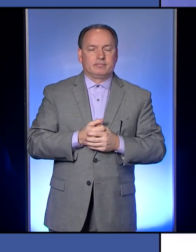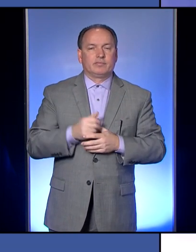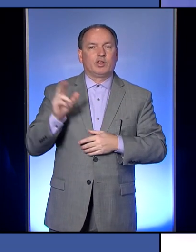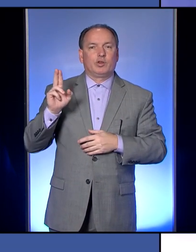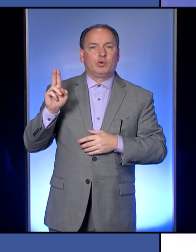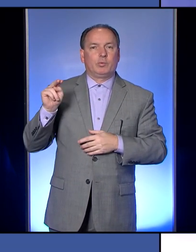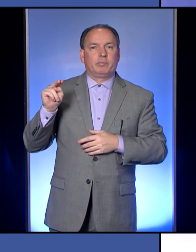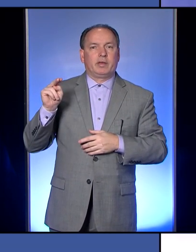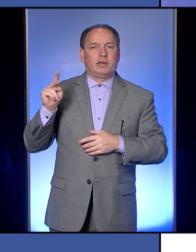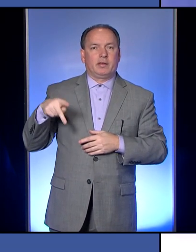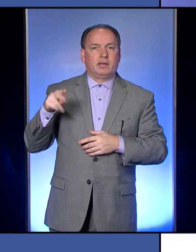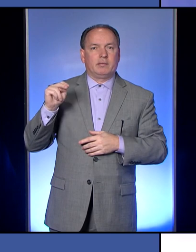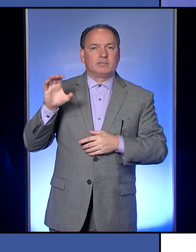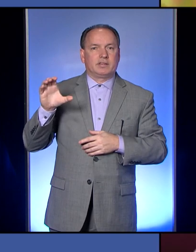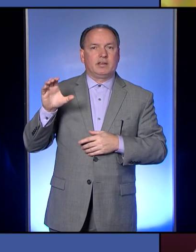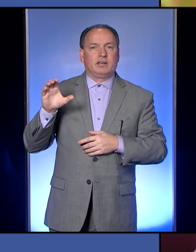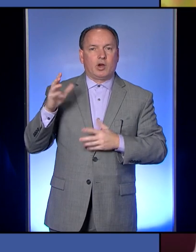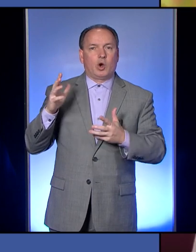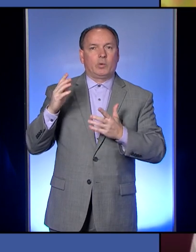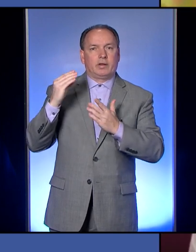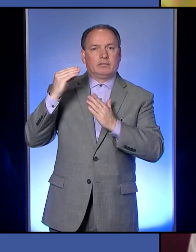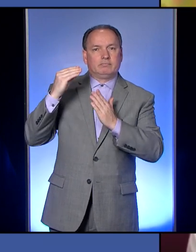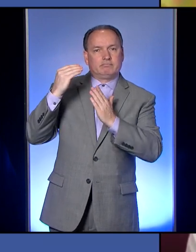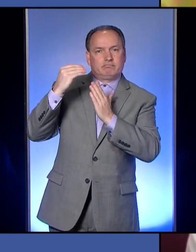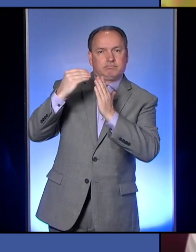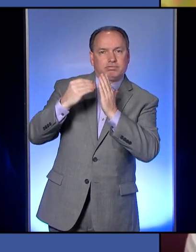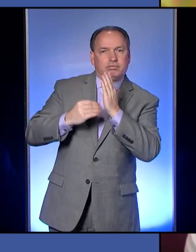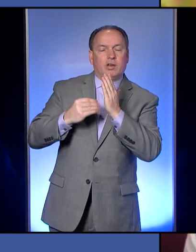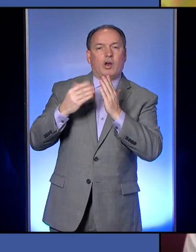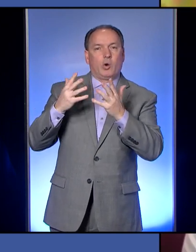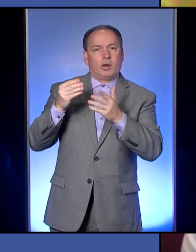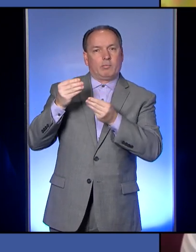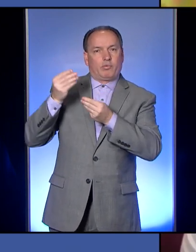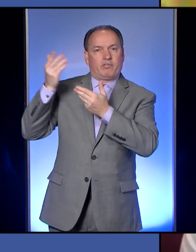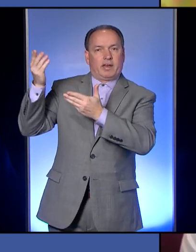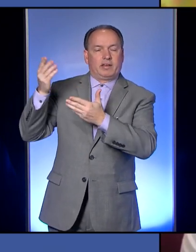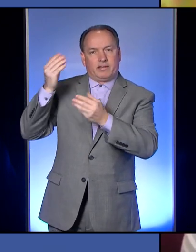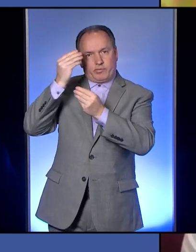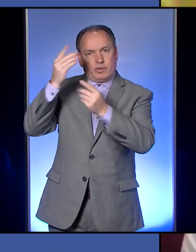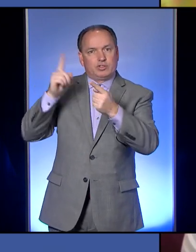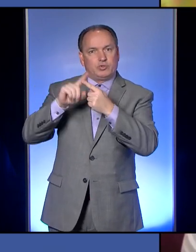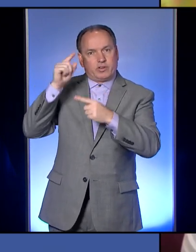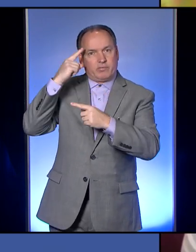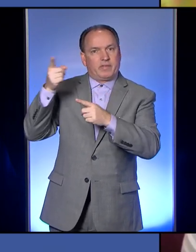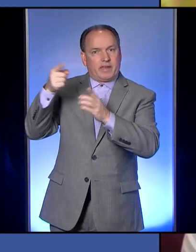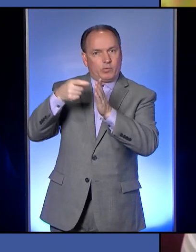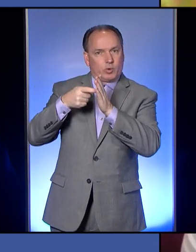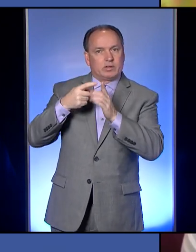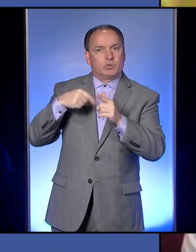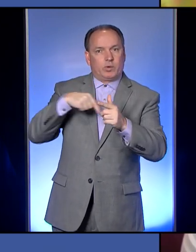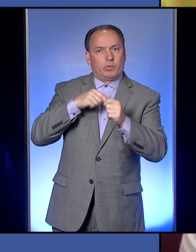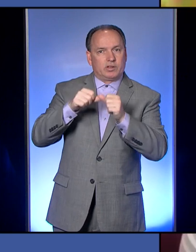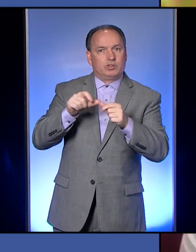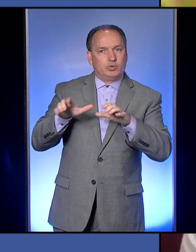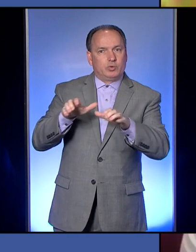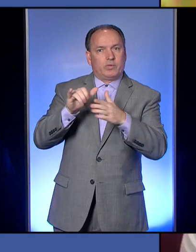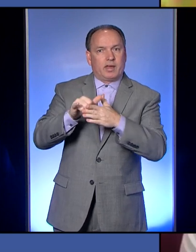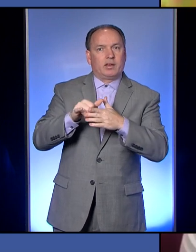UPMC, we have already compiled and provided information to the governor that they've requested, and we will continue to do